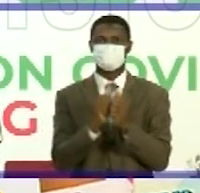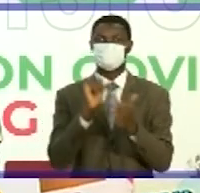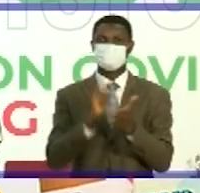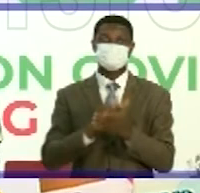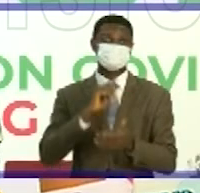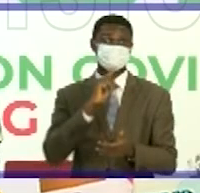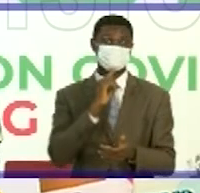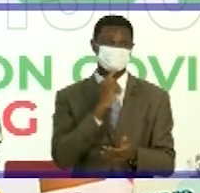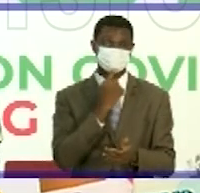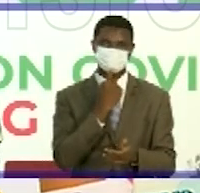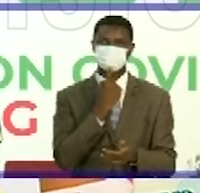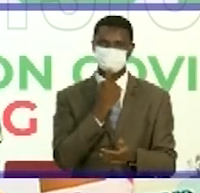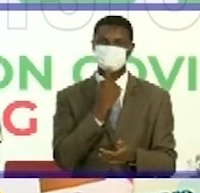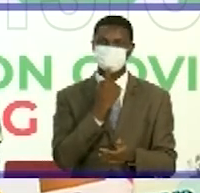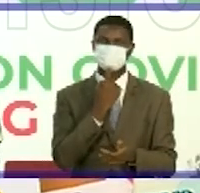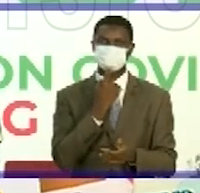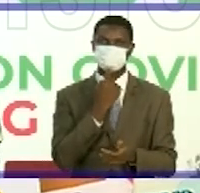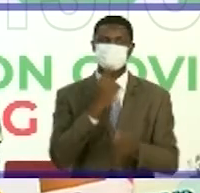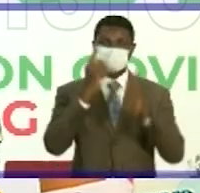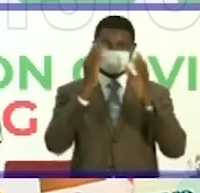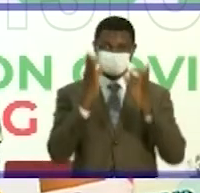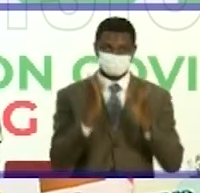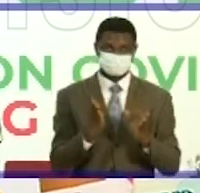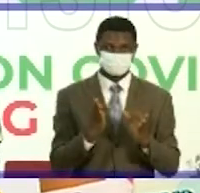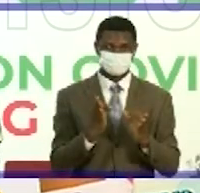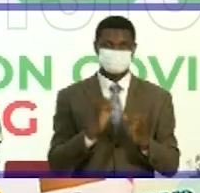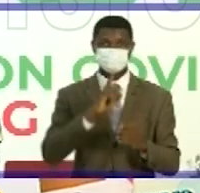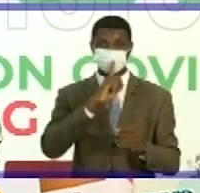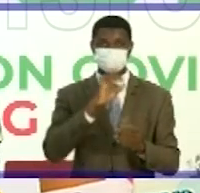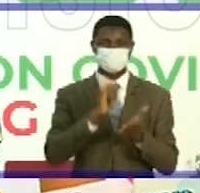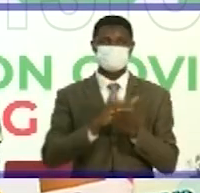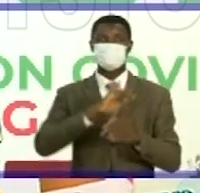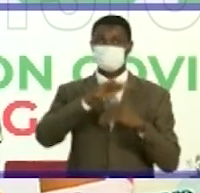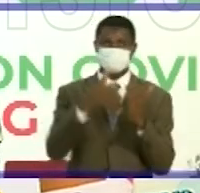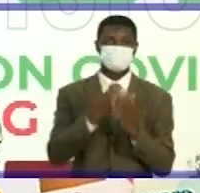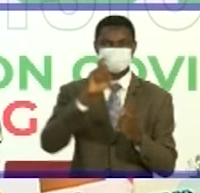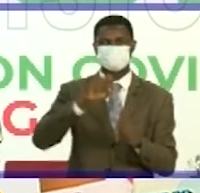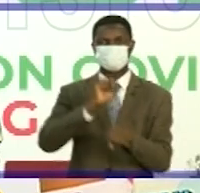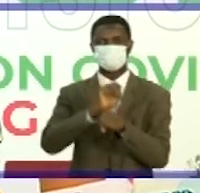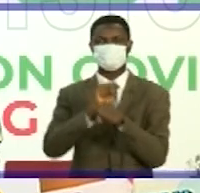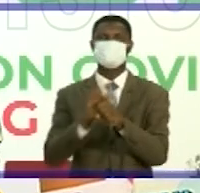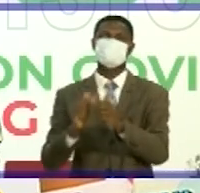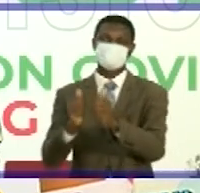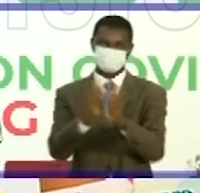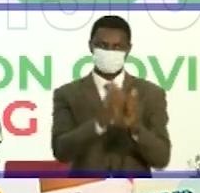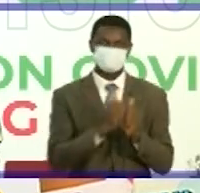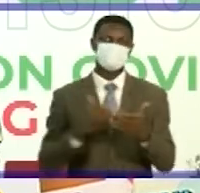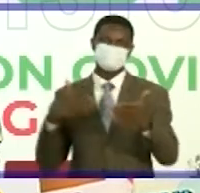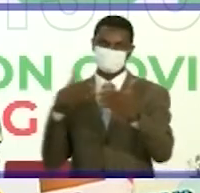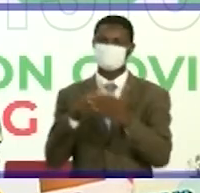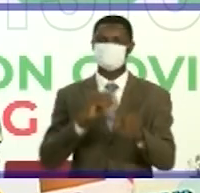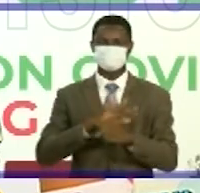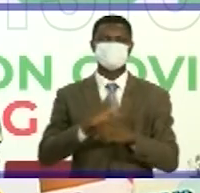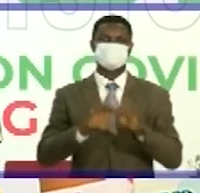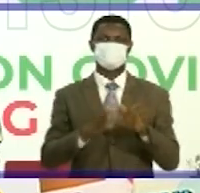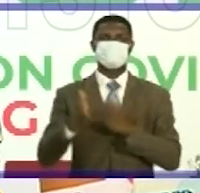seriousness and resolution of the fact that we are collectively involved in this fight against COVID-19, God will